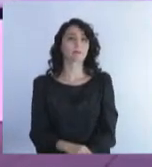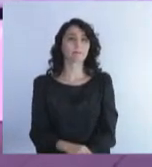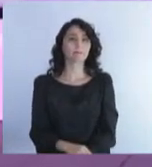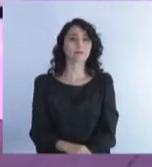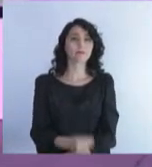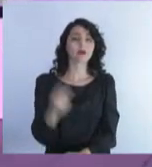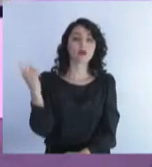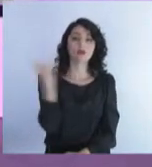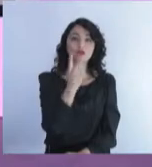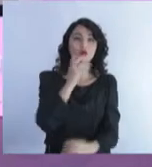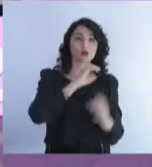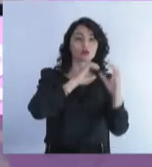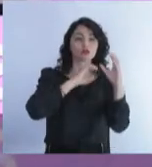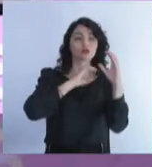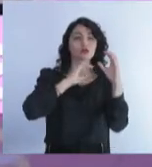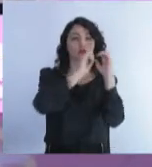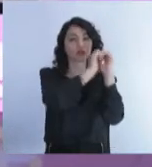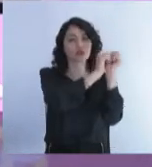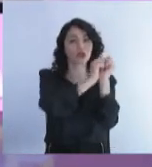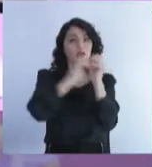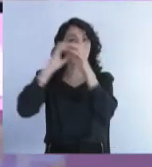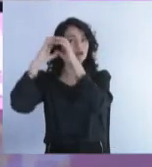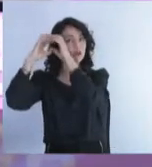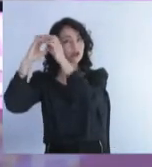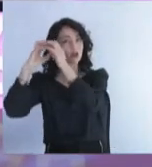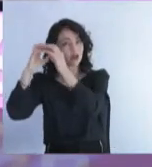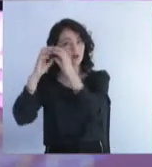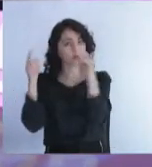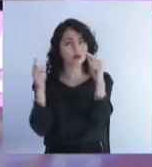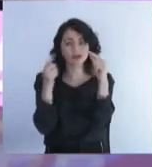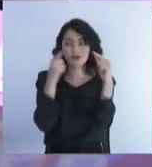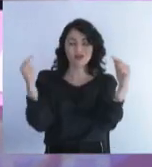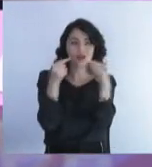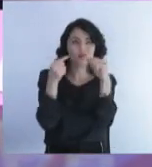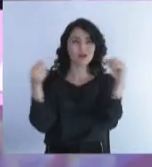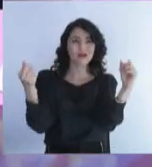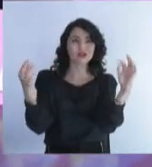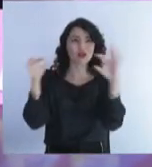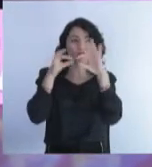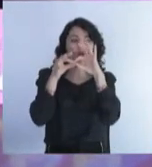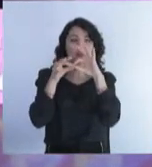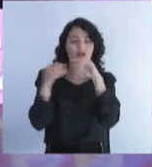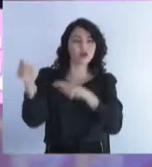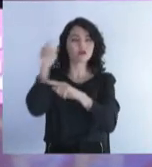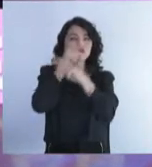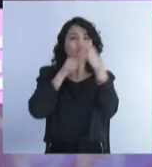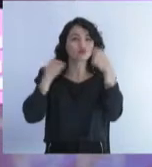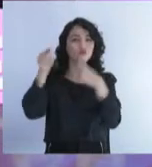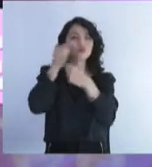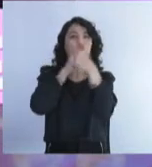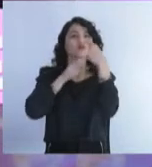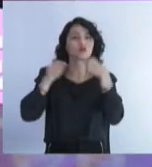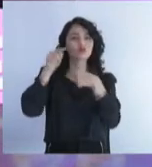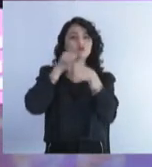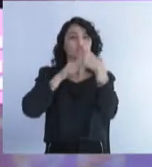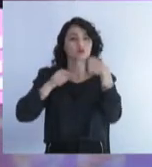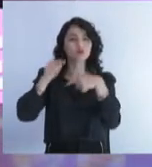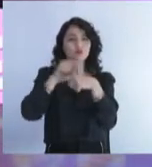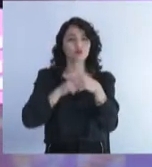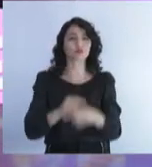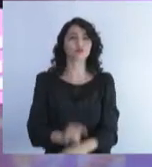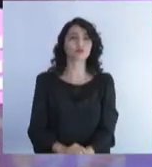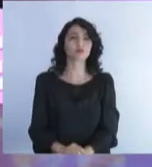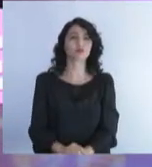two brains and then the arrows which represent the action of the social brain.